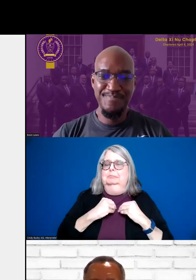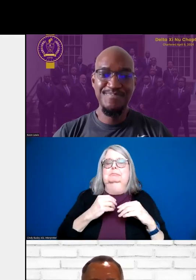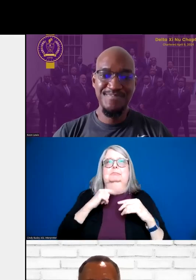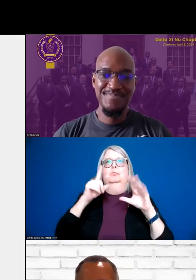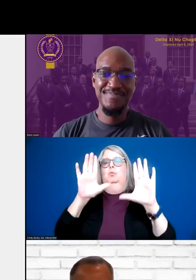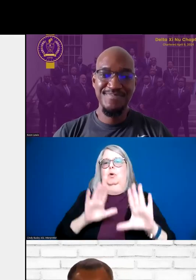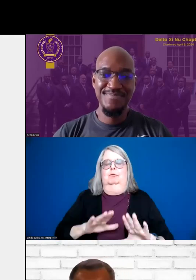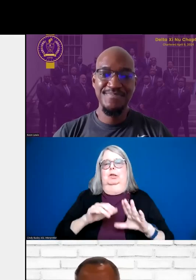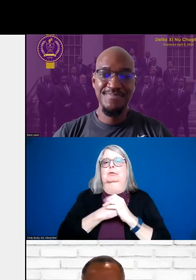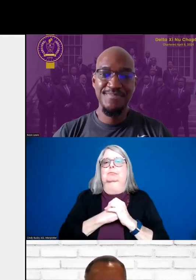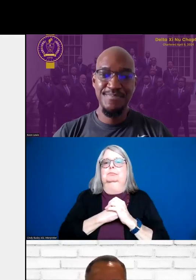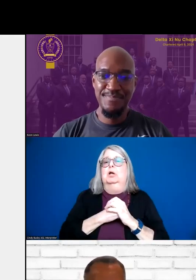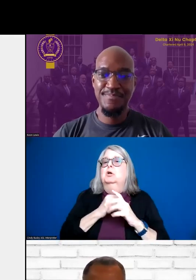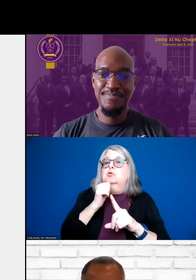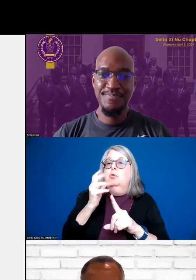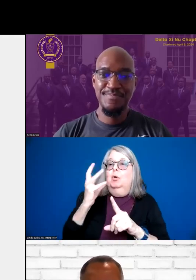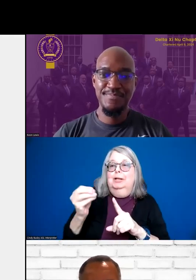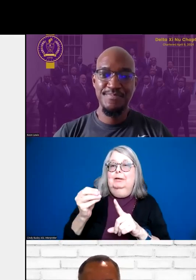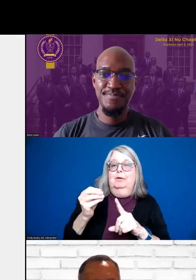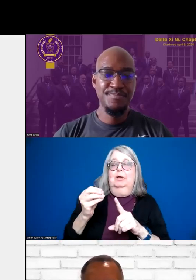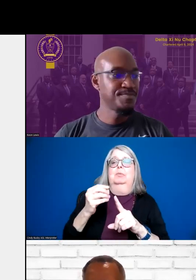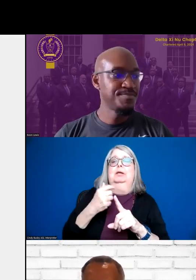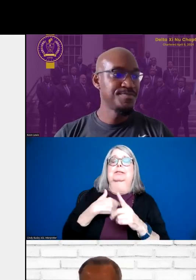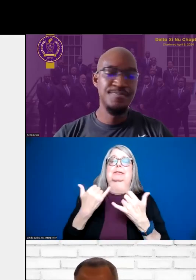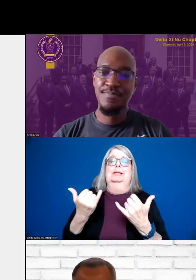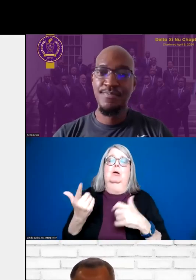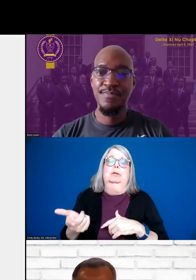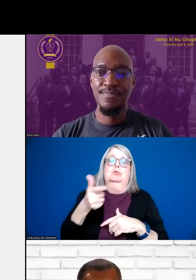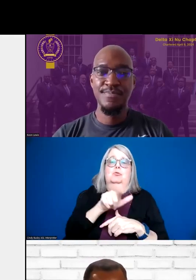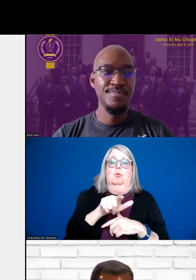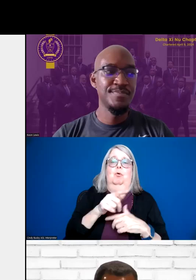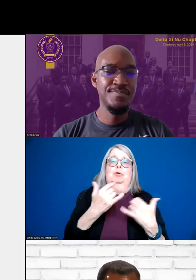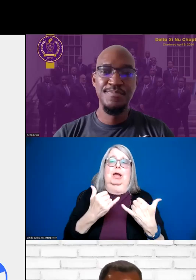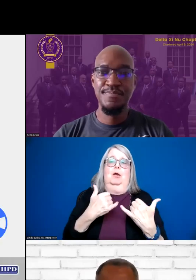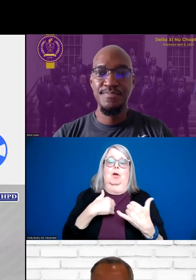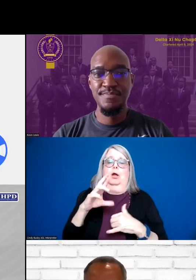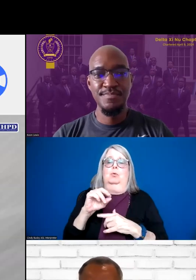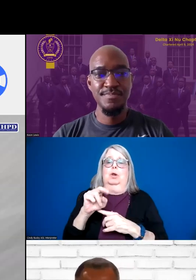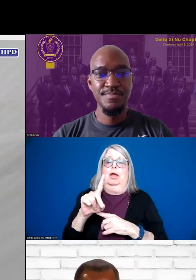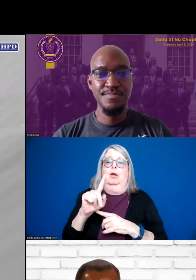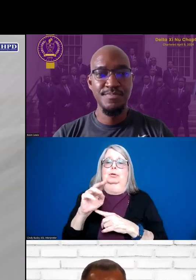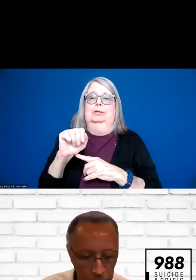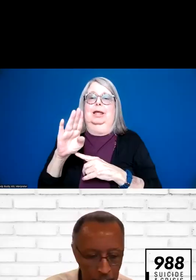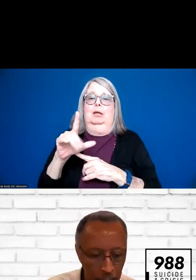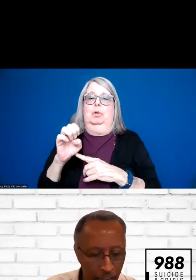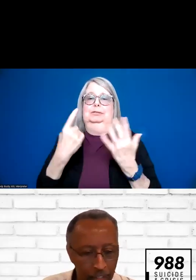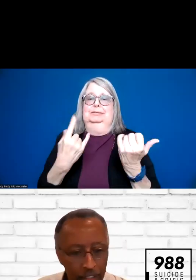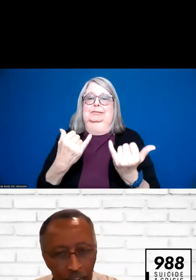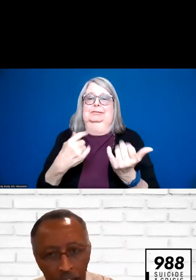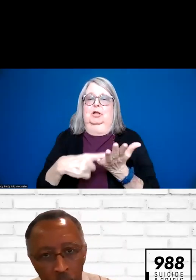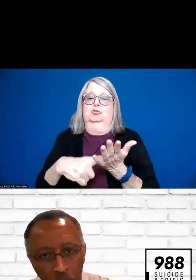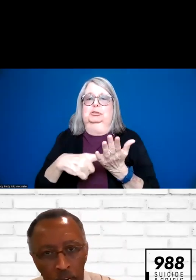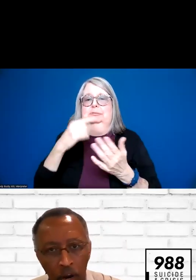again, don't go anywhere, because I'm going to turn it over now to our roundtable. We're going to move to our roundtable discussion.